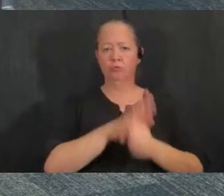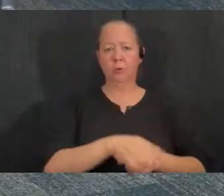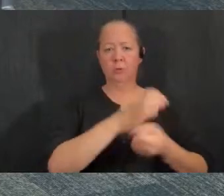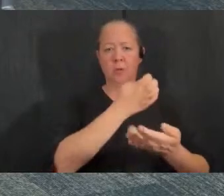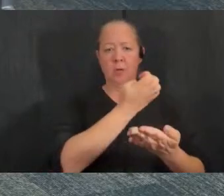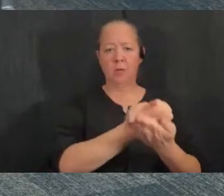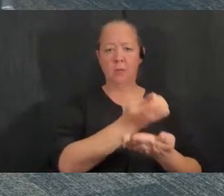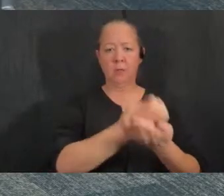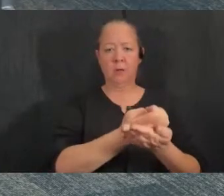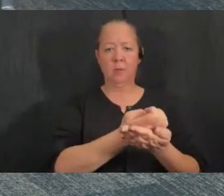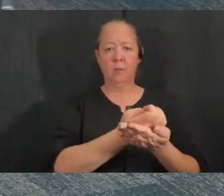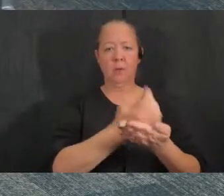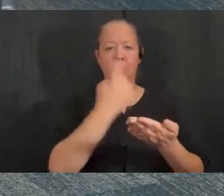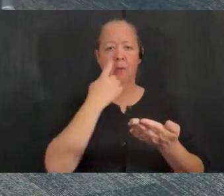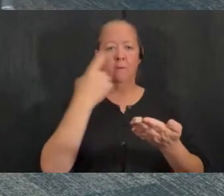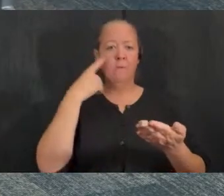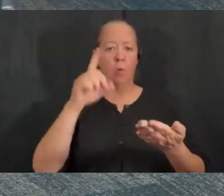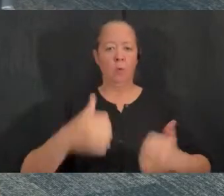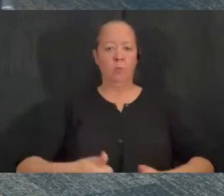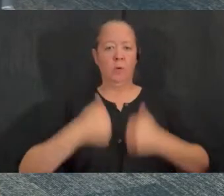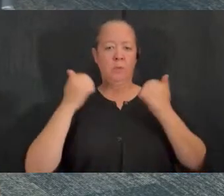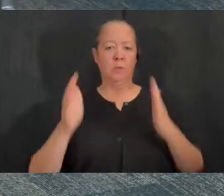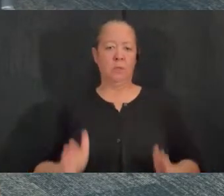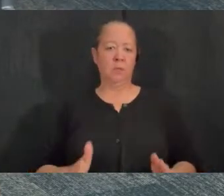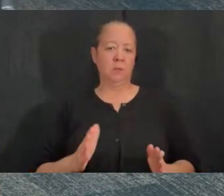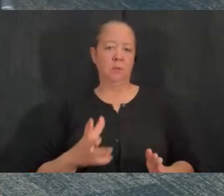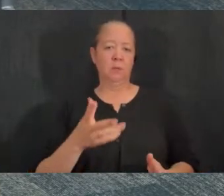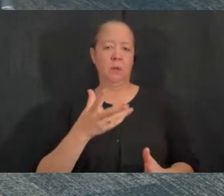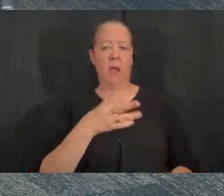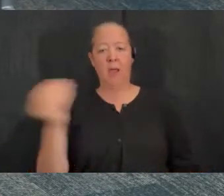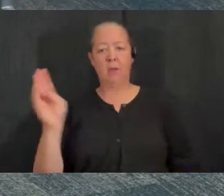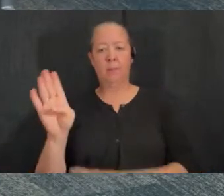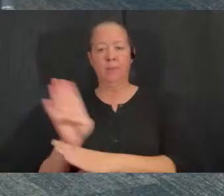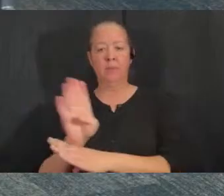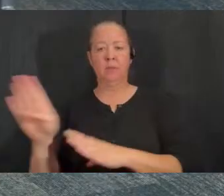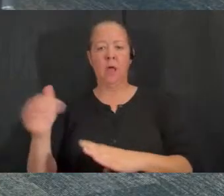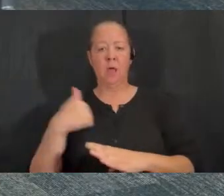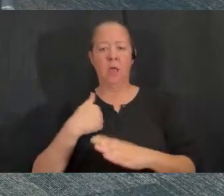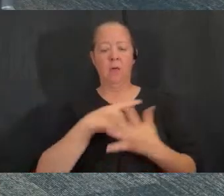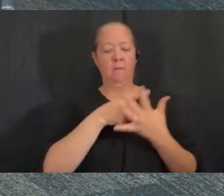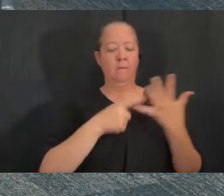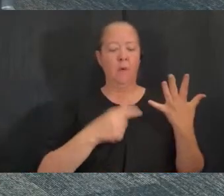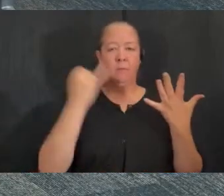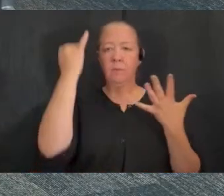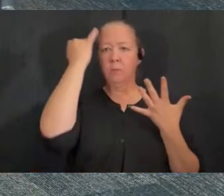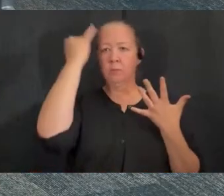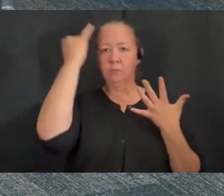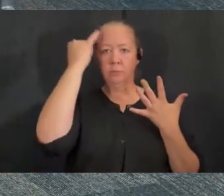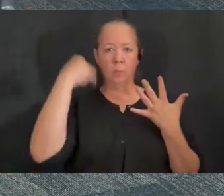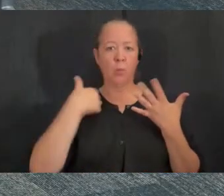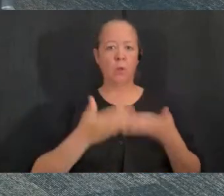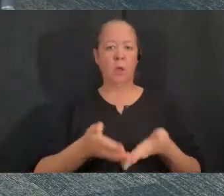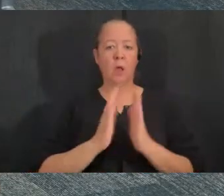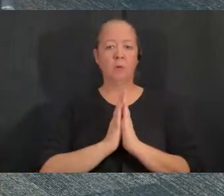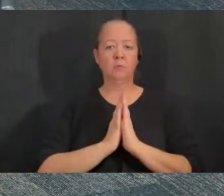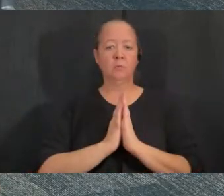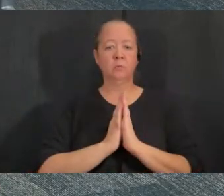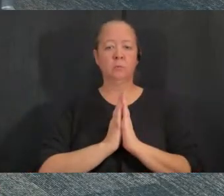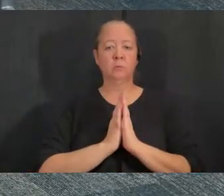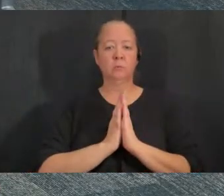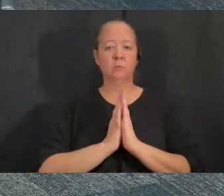the residents and the businesses. So I have 5 ideas. I'll ask Green Committee if